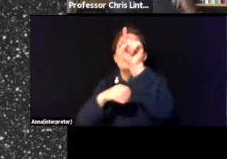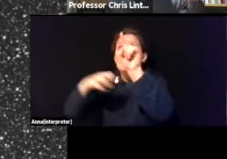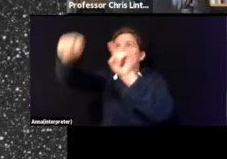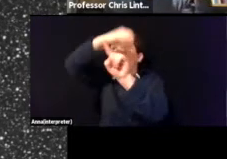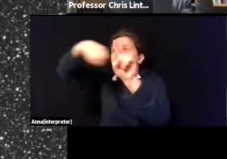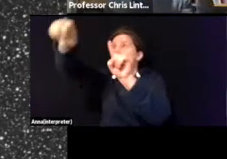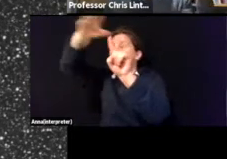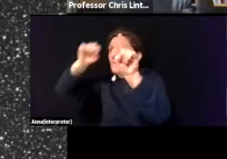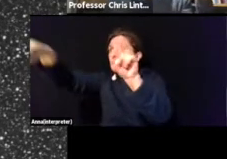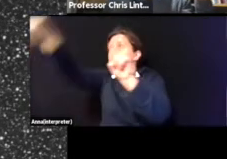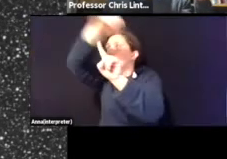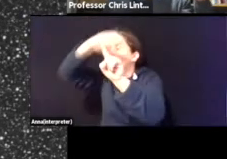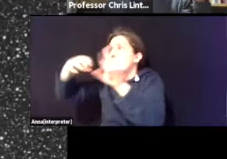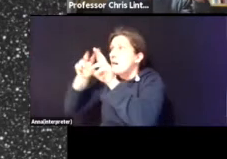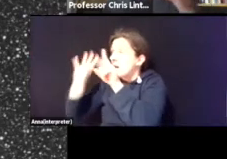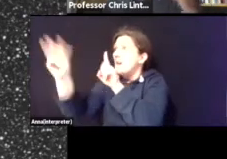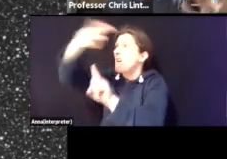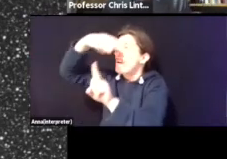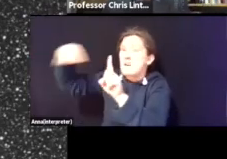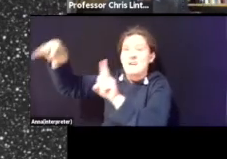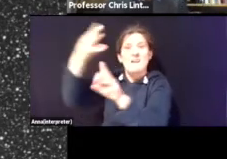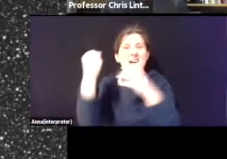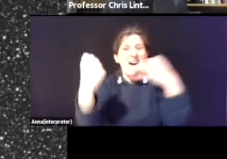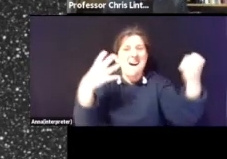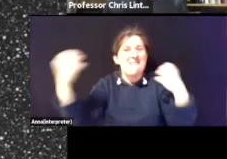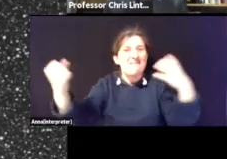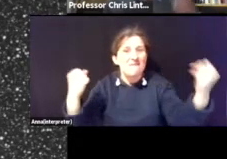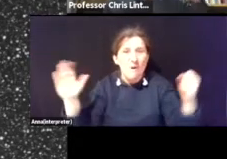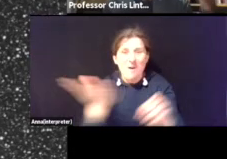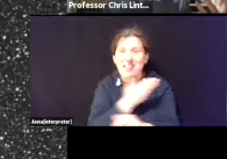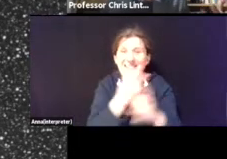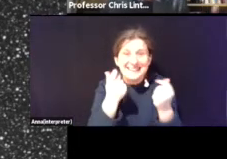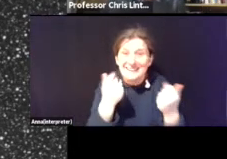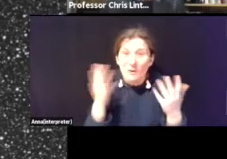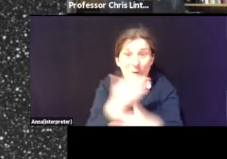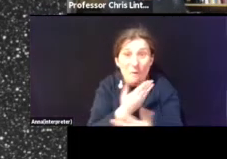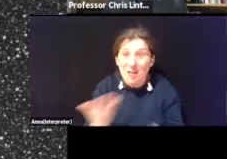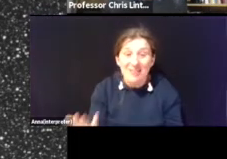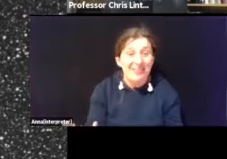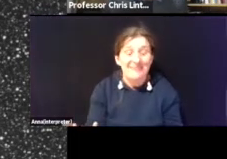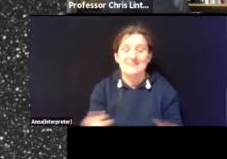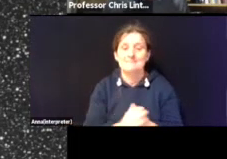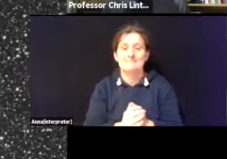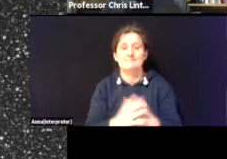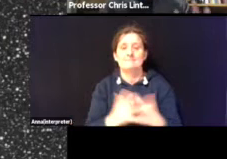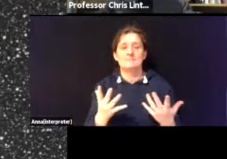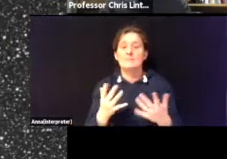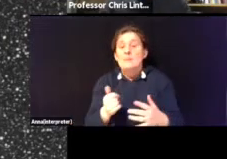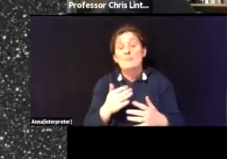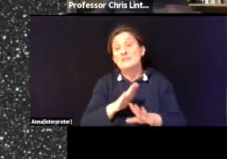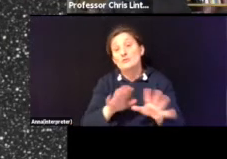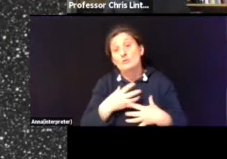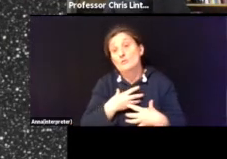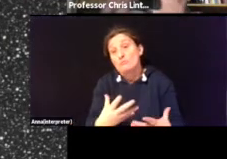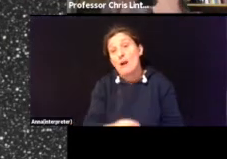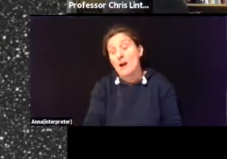before I get to that, if for a particular kind of scientist, particular kind of thinker, maybe that's not surprising, because